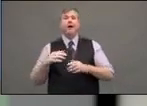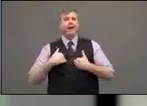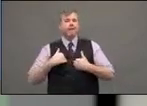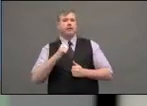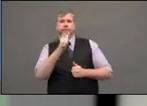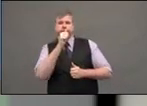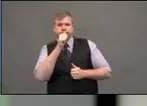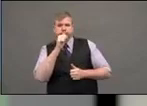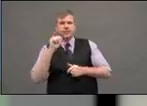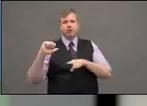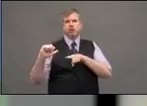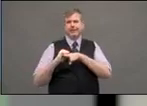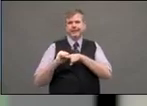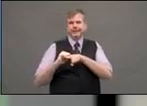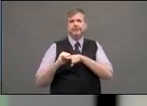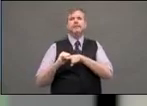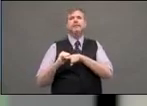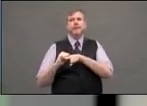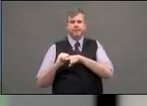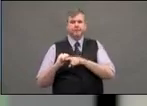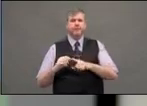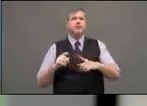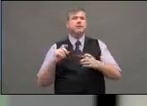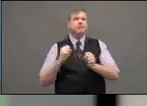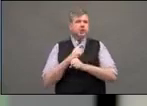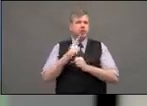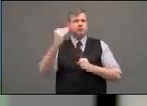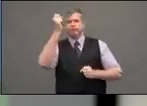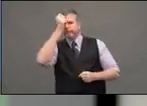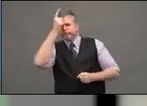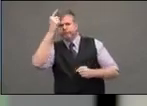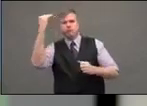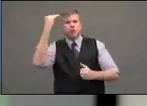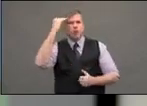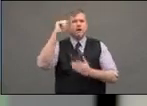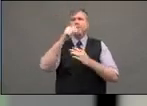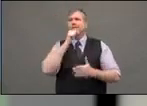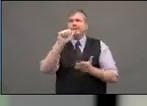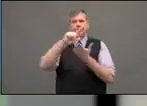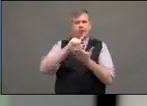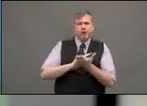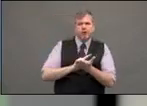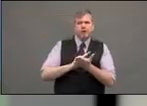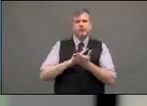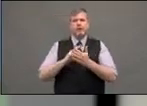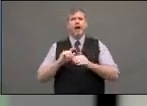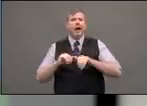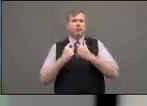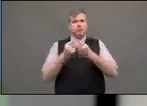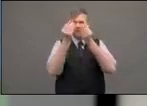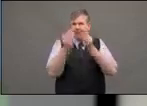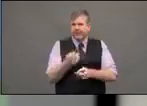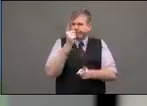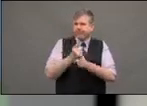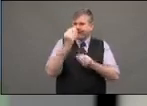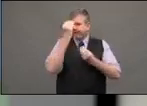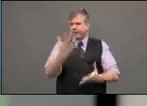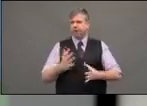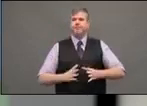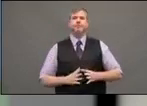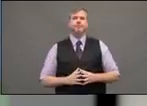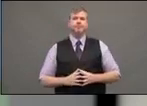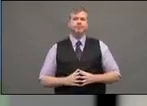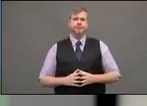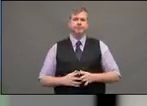laws and ensure information is protected both electronically and over the phone and as it's shared. And then finally, we always share the